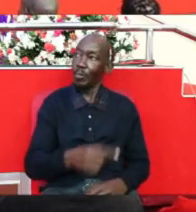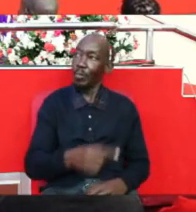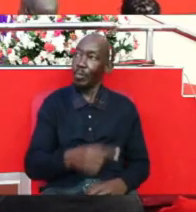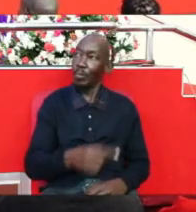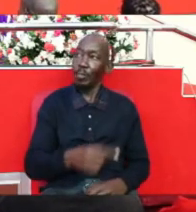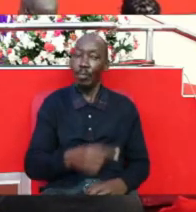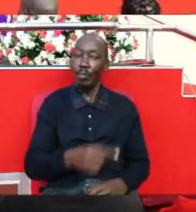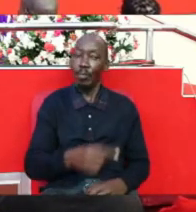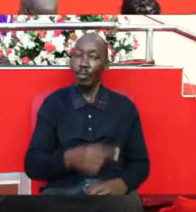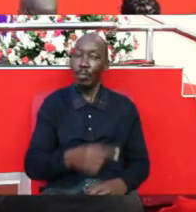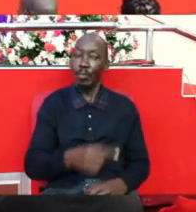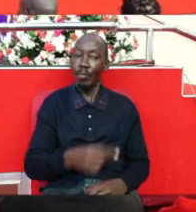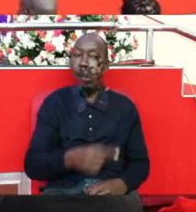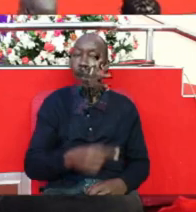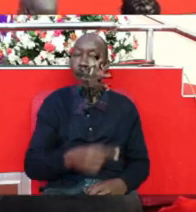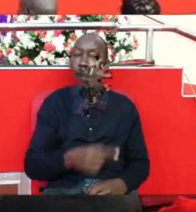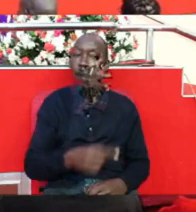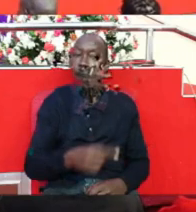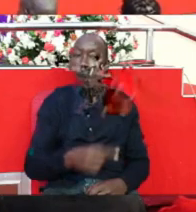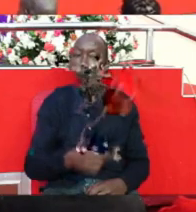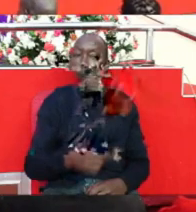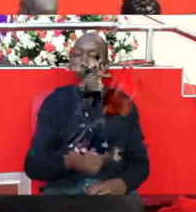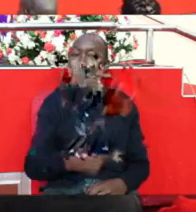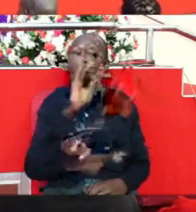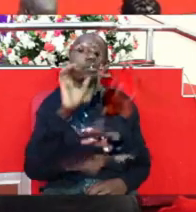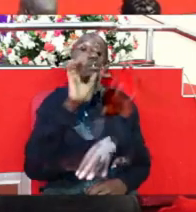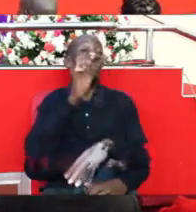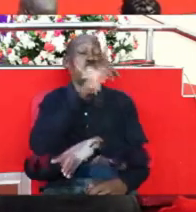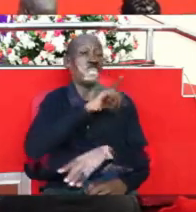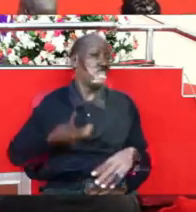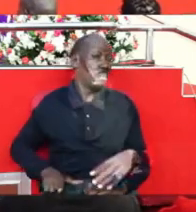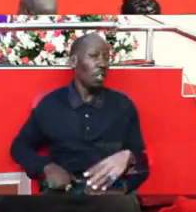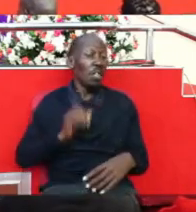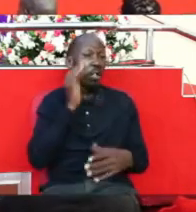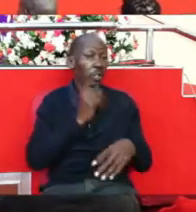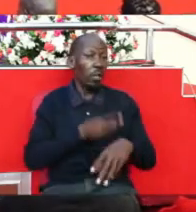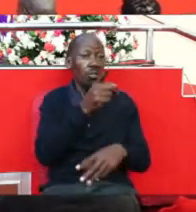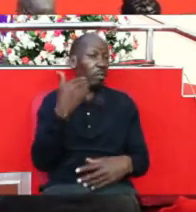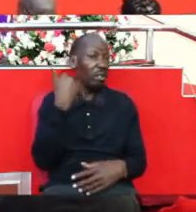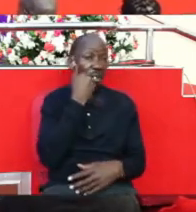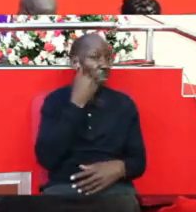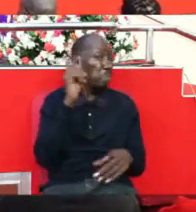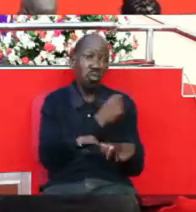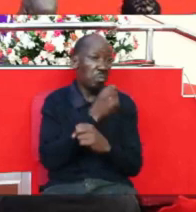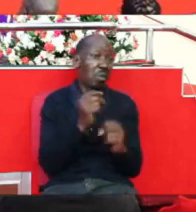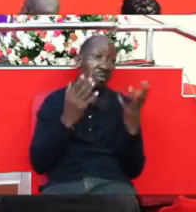you are the temple of the Lord. And when you are unwell, you cannot praise God and you